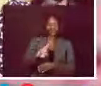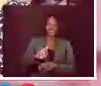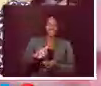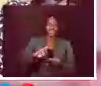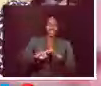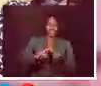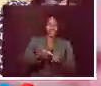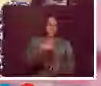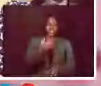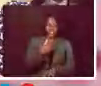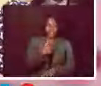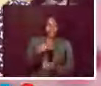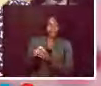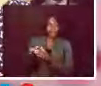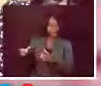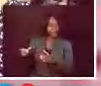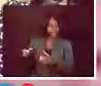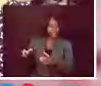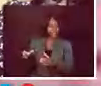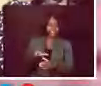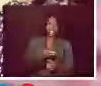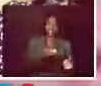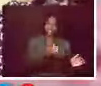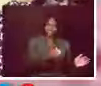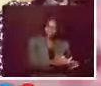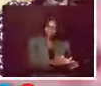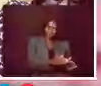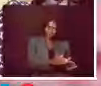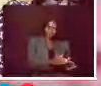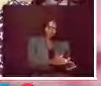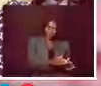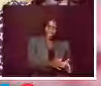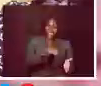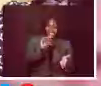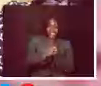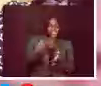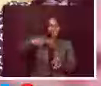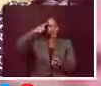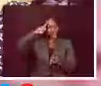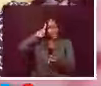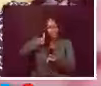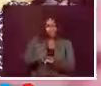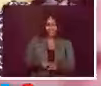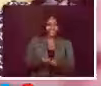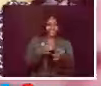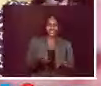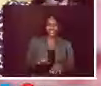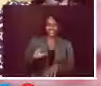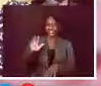strength, majority and minority. We've already agreed on the ratio,